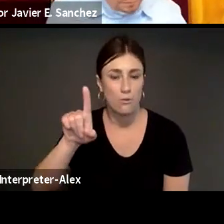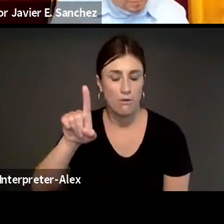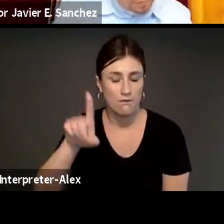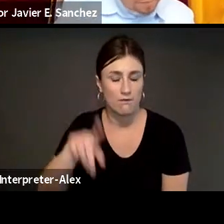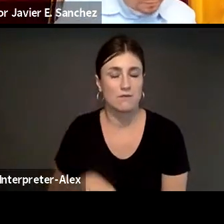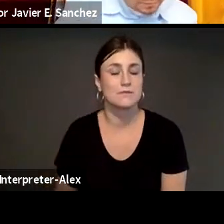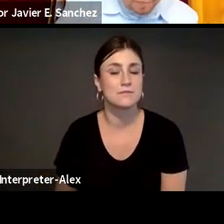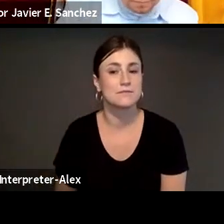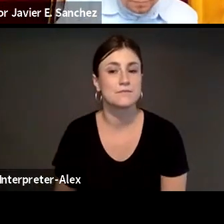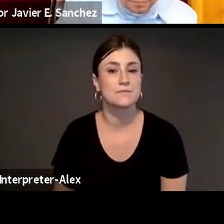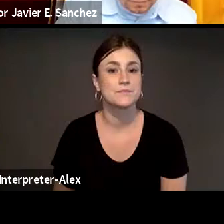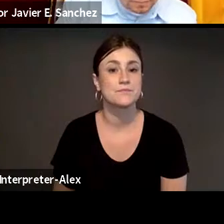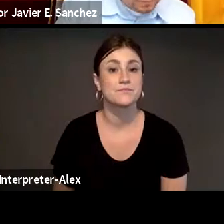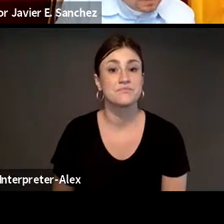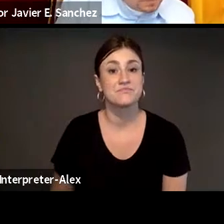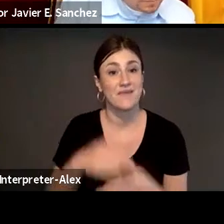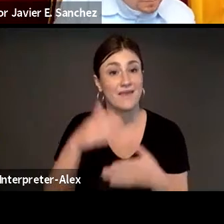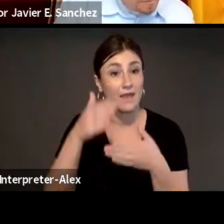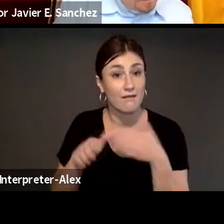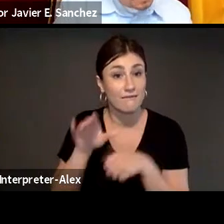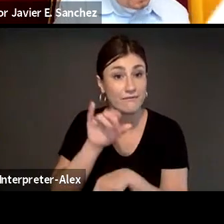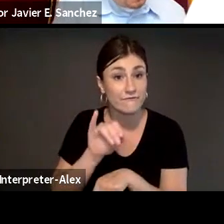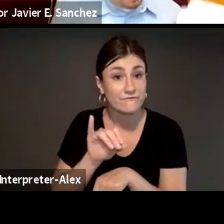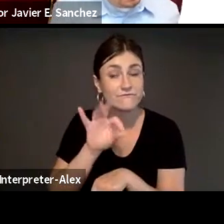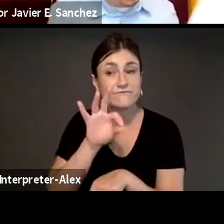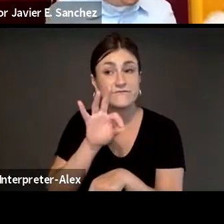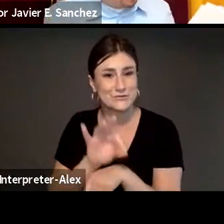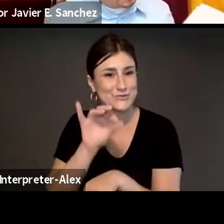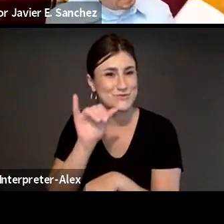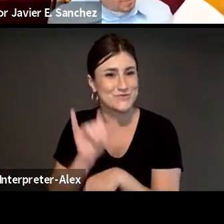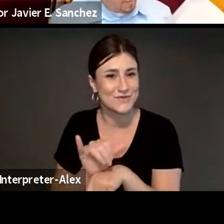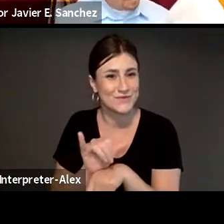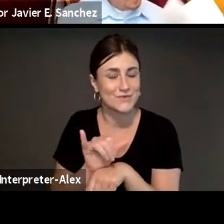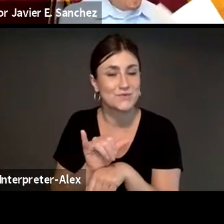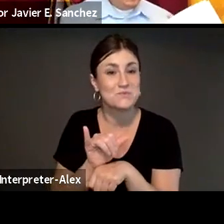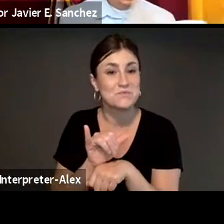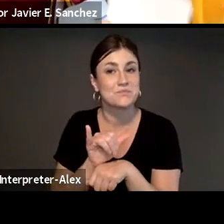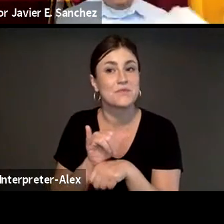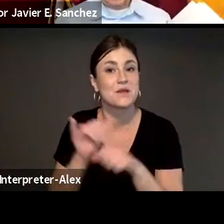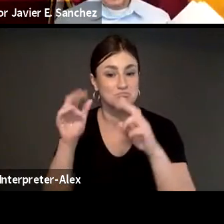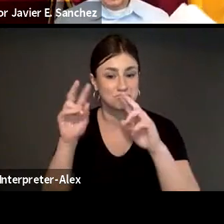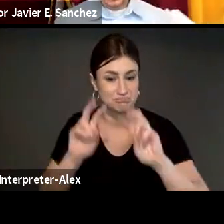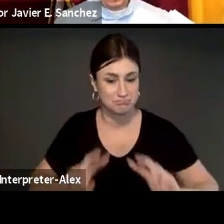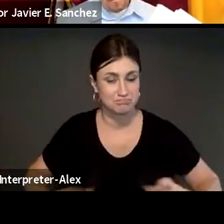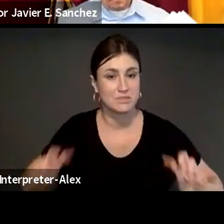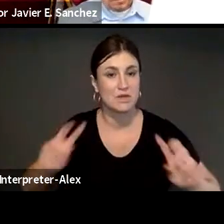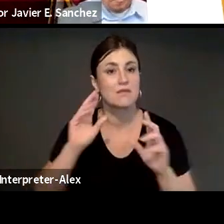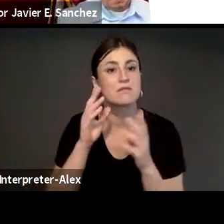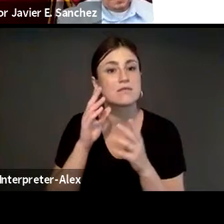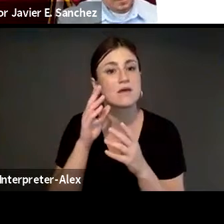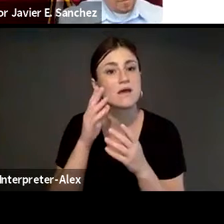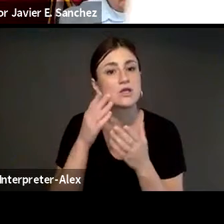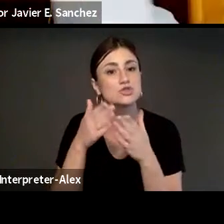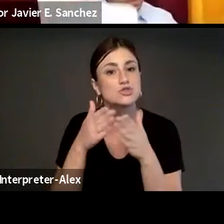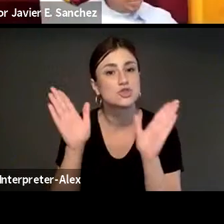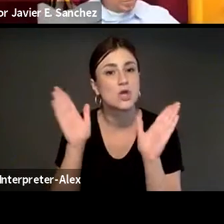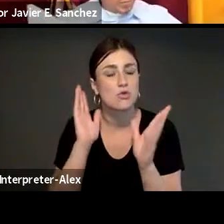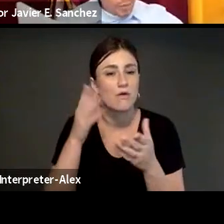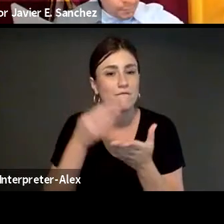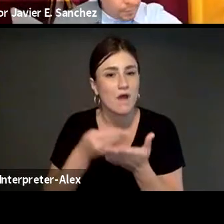So this is the end of our fiscal year. Looking at our general funds year-to-date revenue, we collected